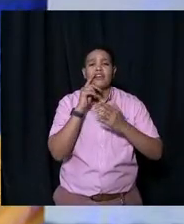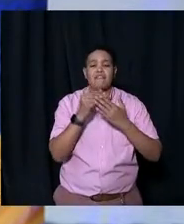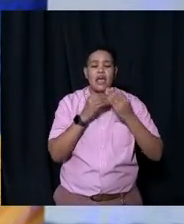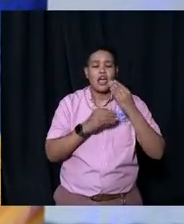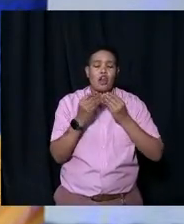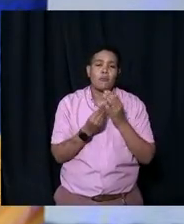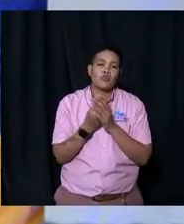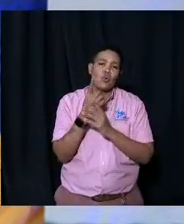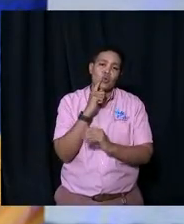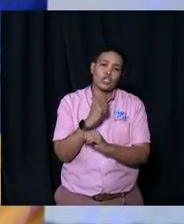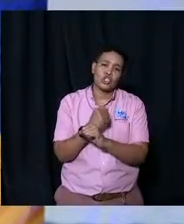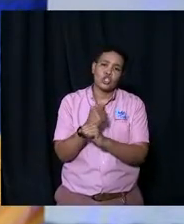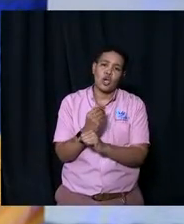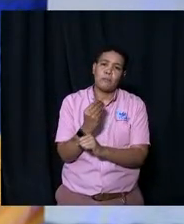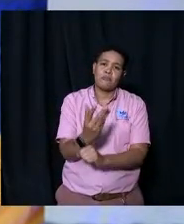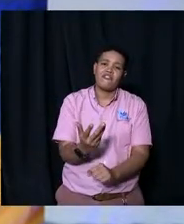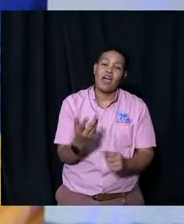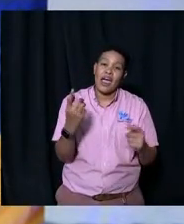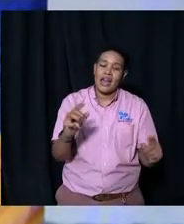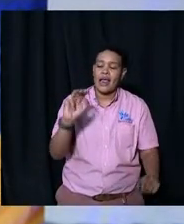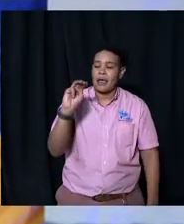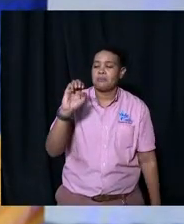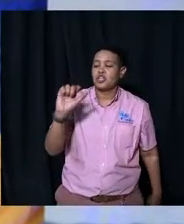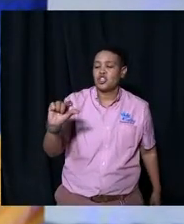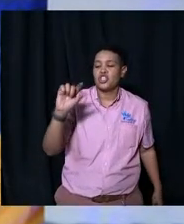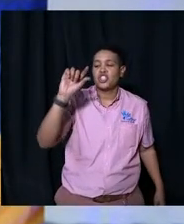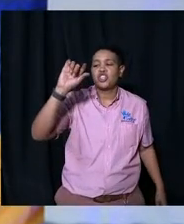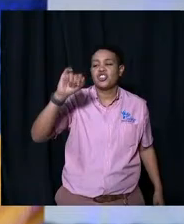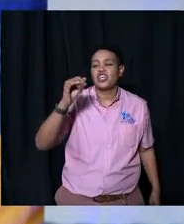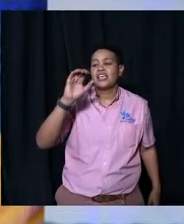Economic Growth and Job Creation,